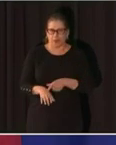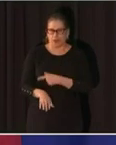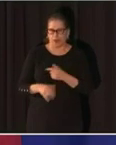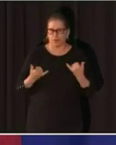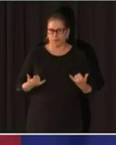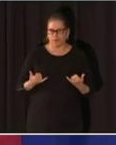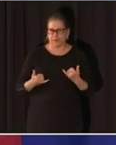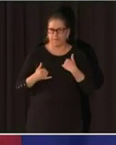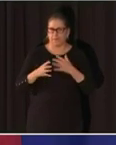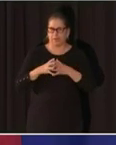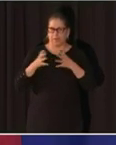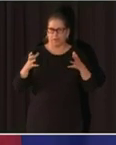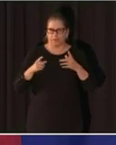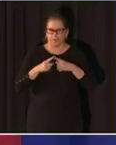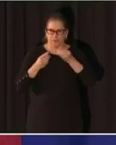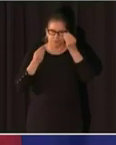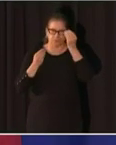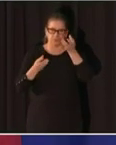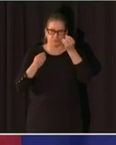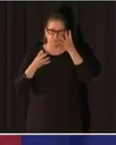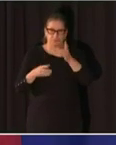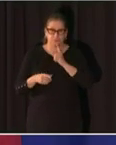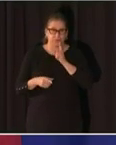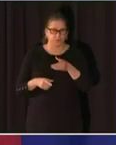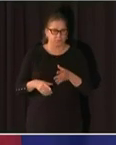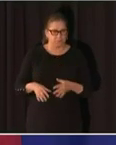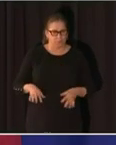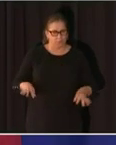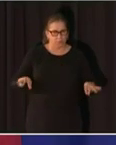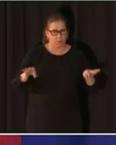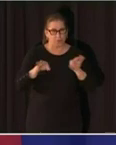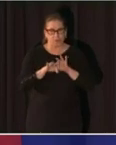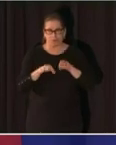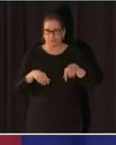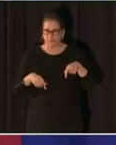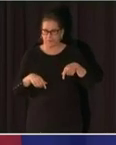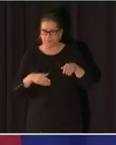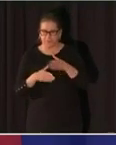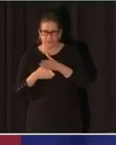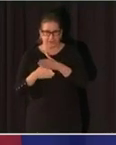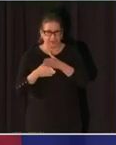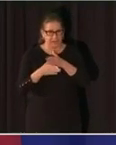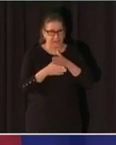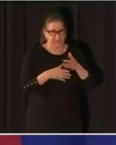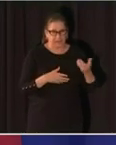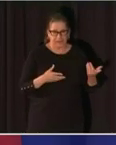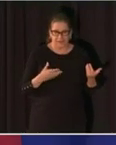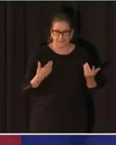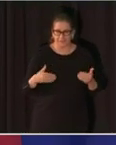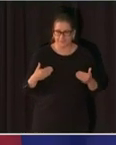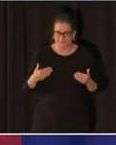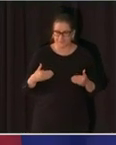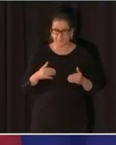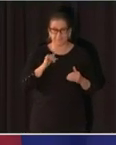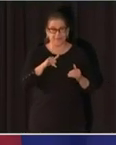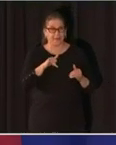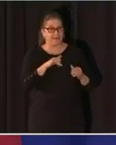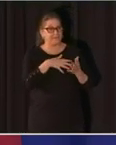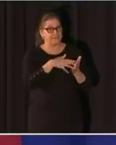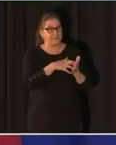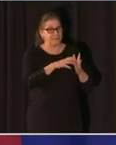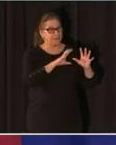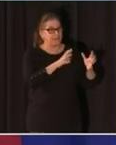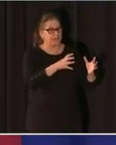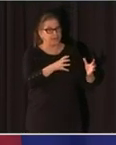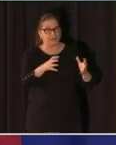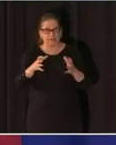critical information for people who are particularly susceptible to COVID-19. This